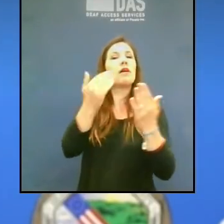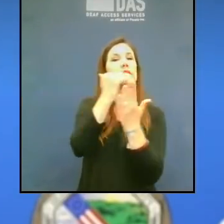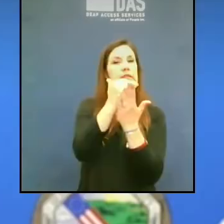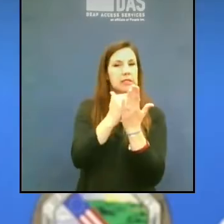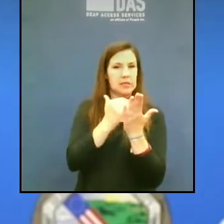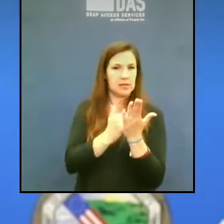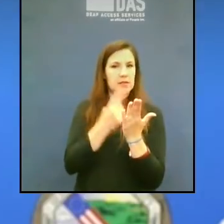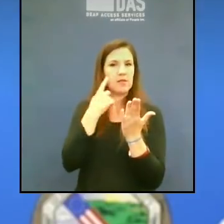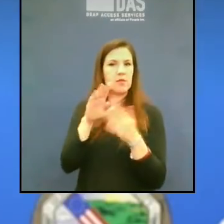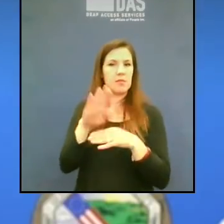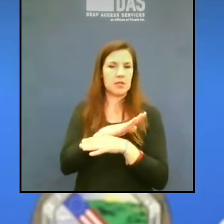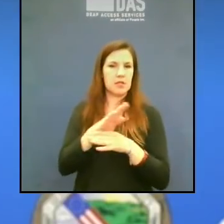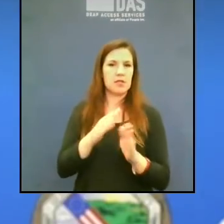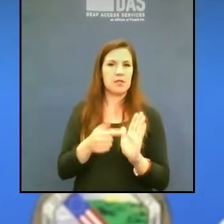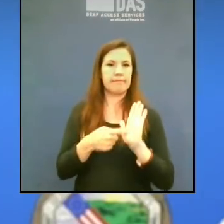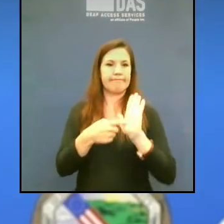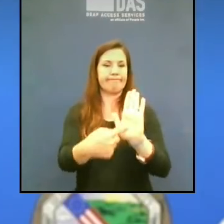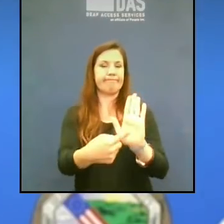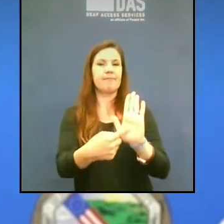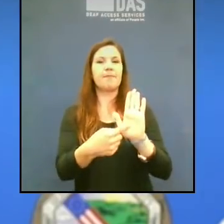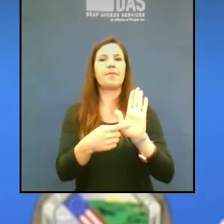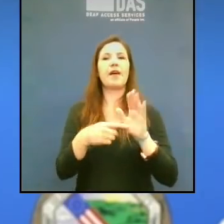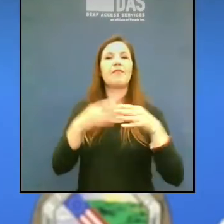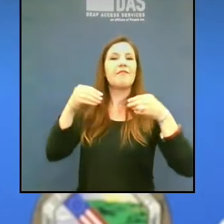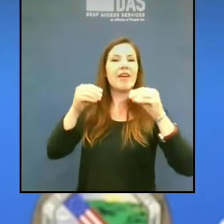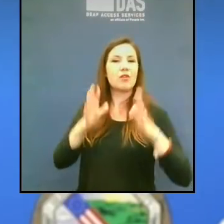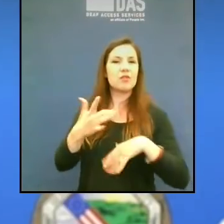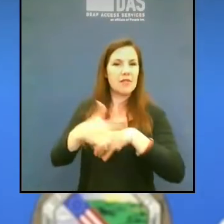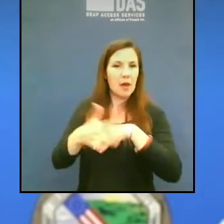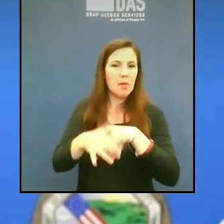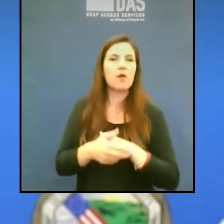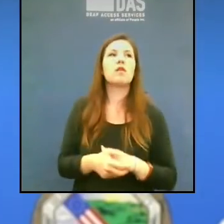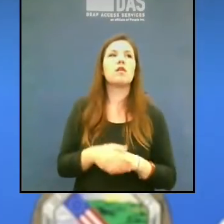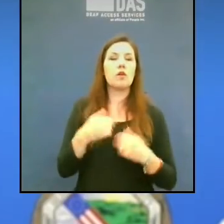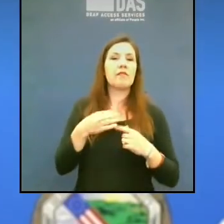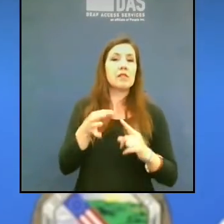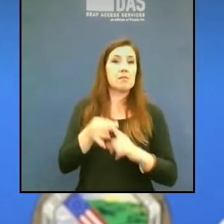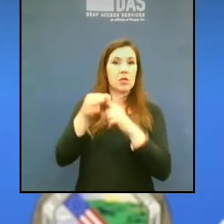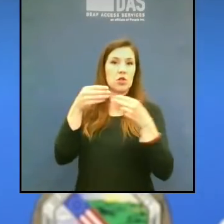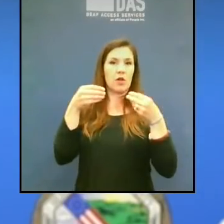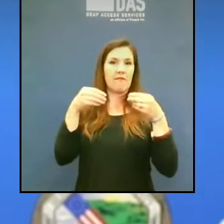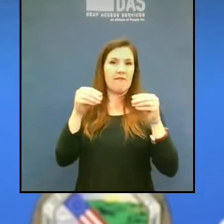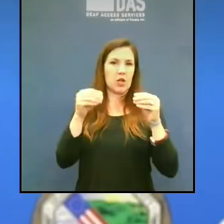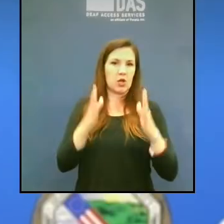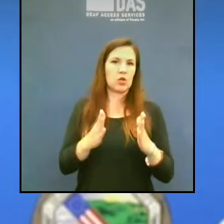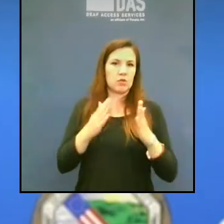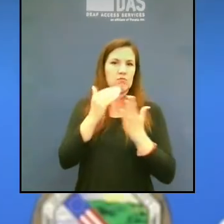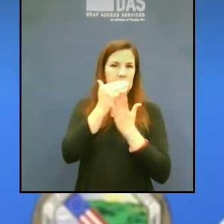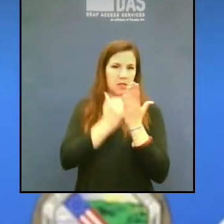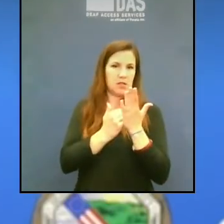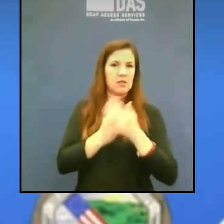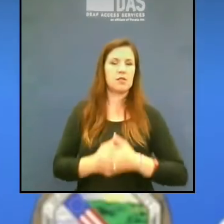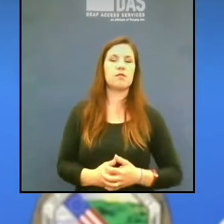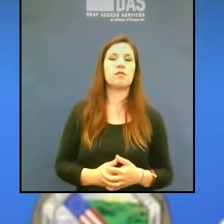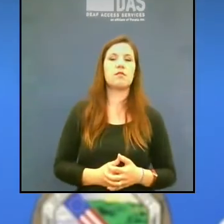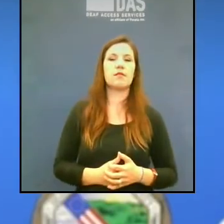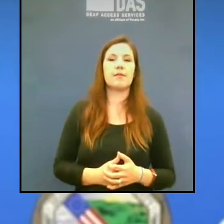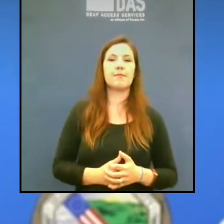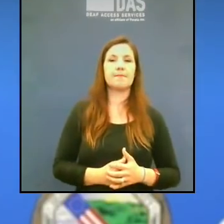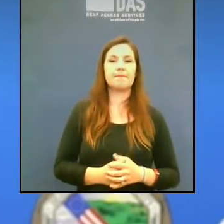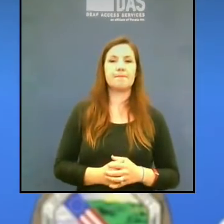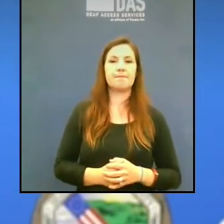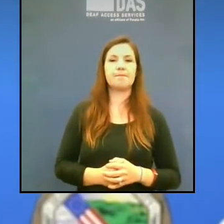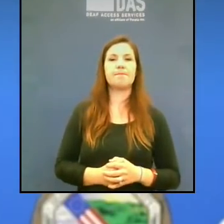to businesses of the vendors that are out there. We have a specialized vendor list in which you can